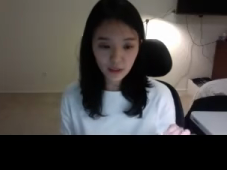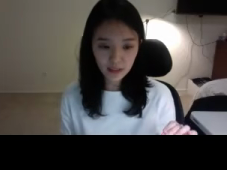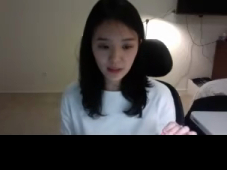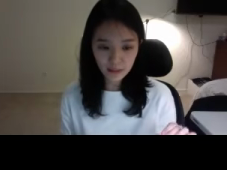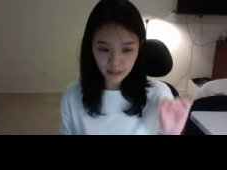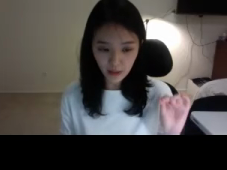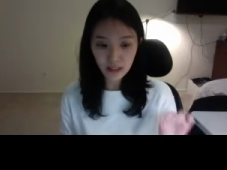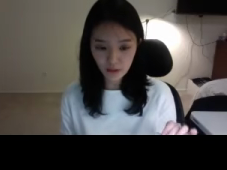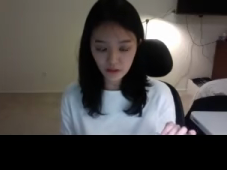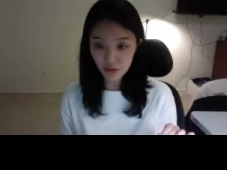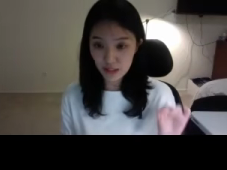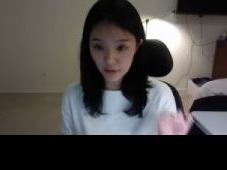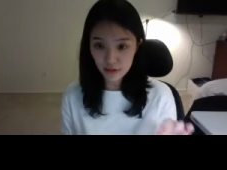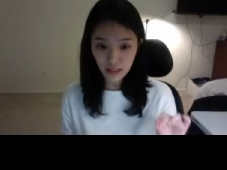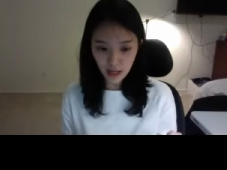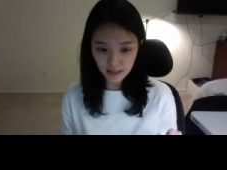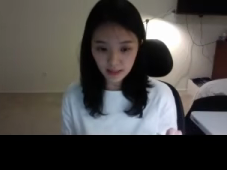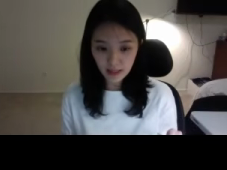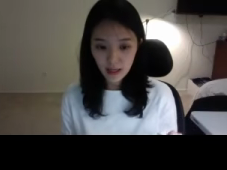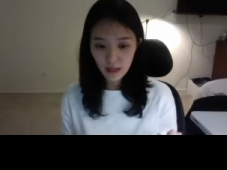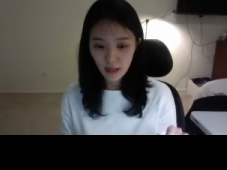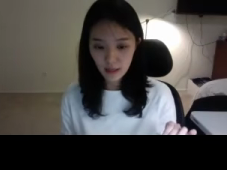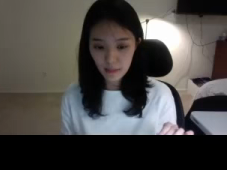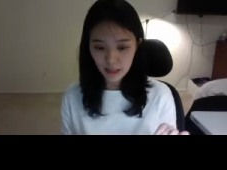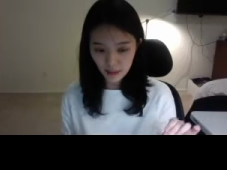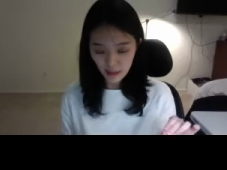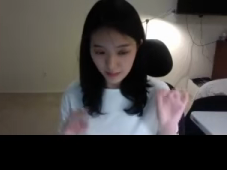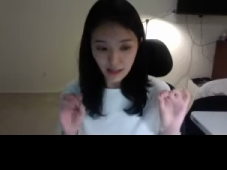of the coda closure to the acoustic onset.